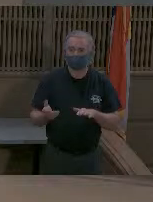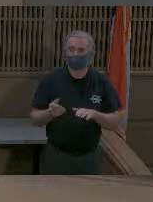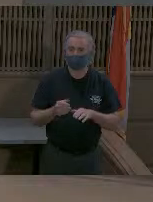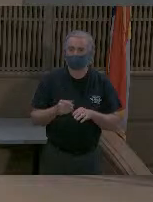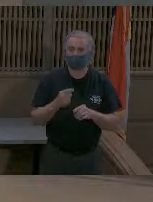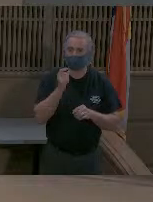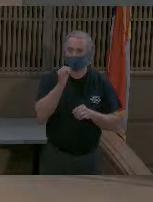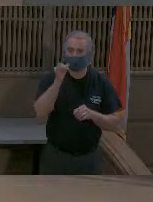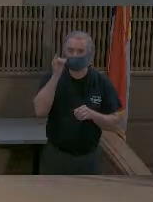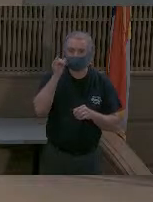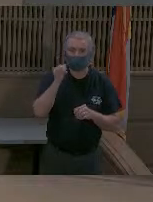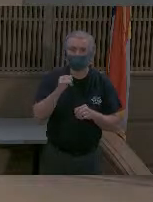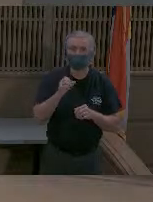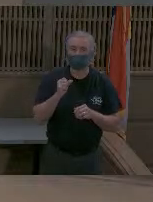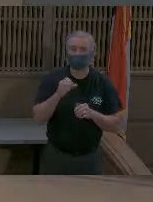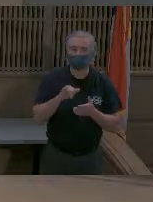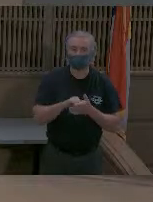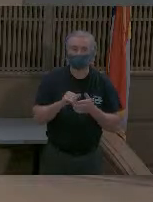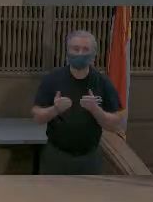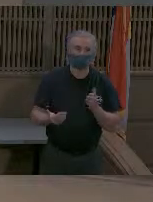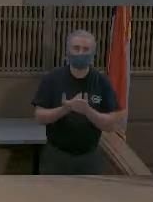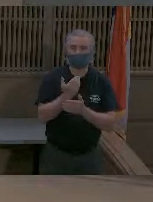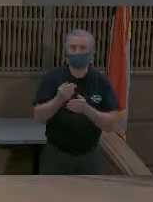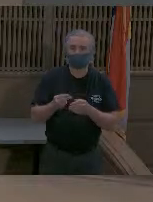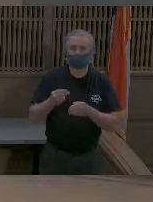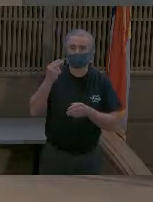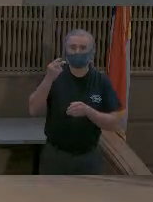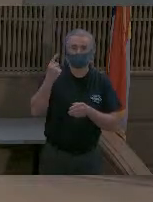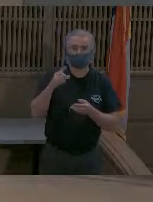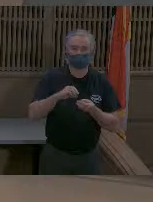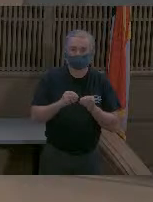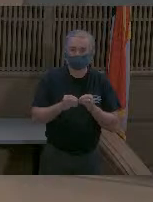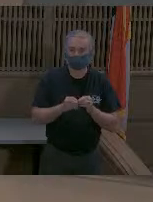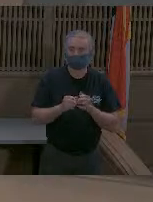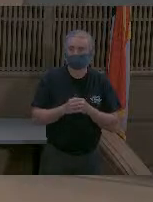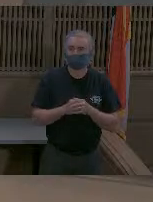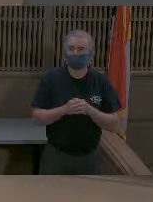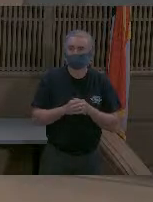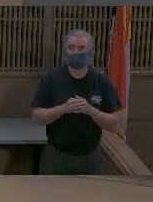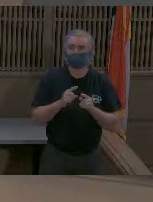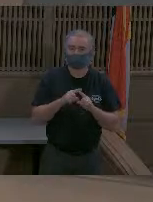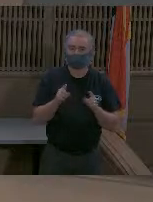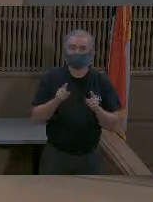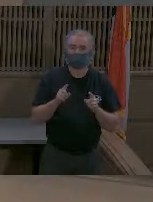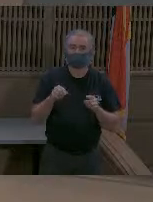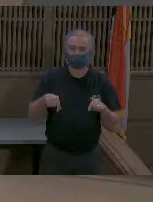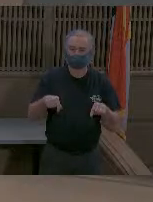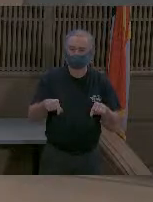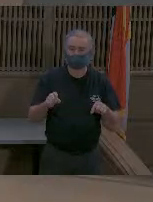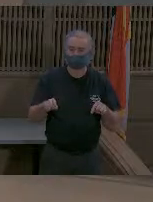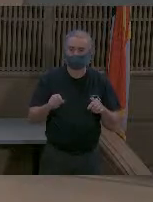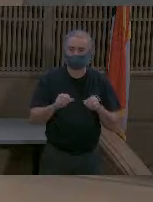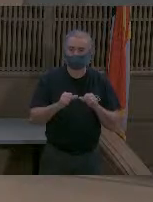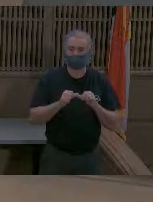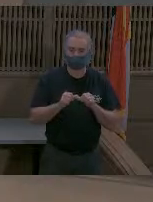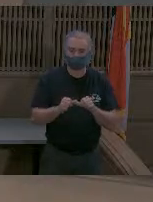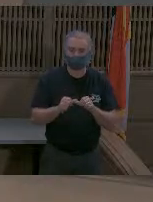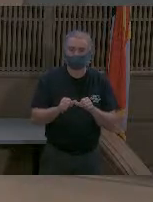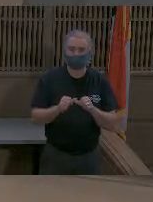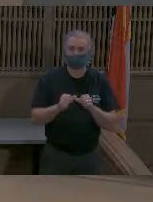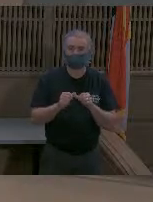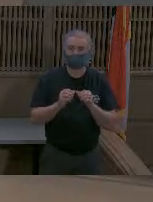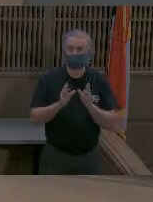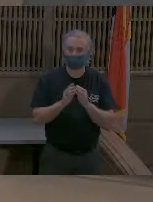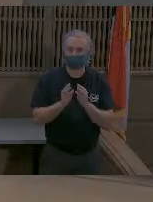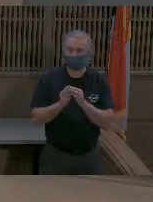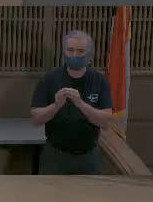It has not gone away. We're going to continue to do everything we can, and this community should continue to do everything we can. That we've been fighting this as early as anybody